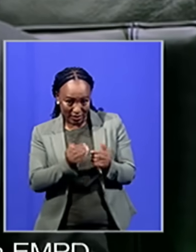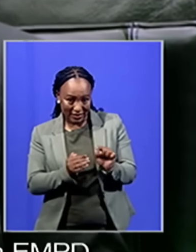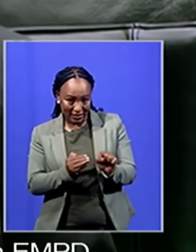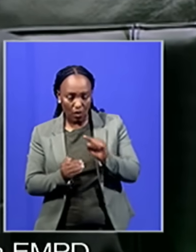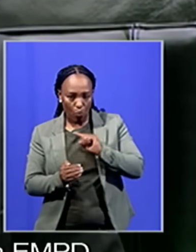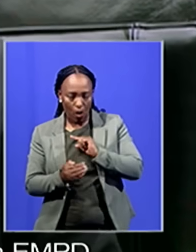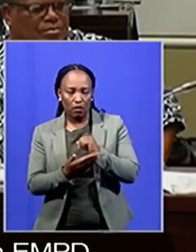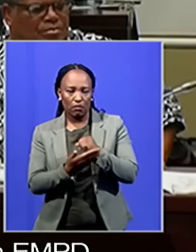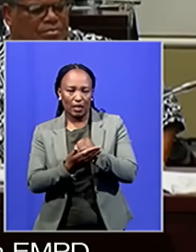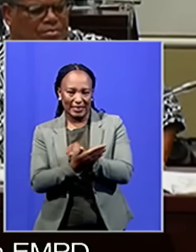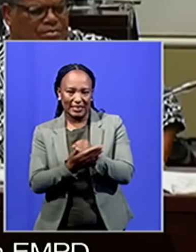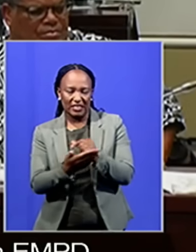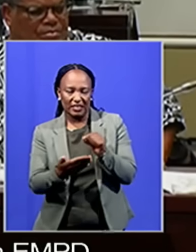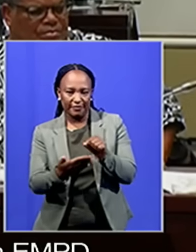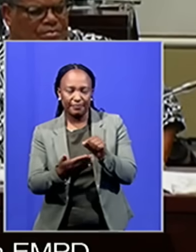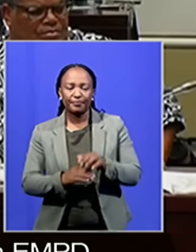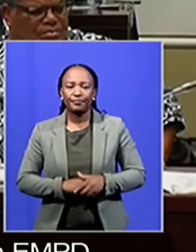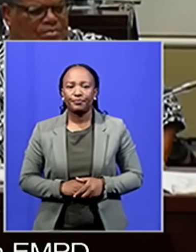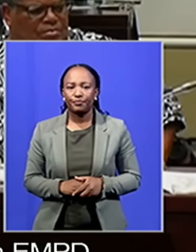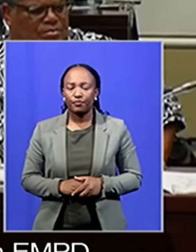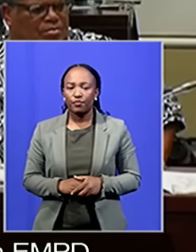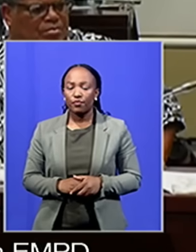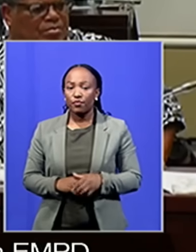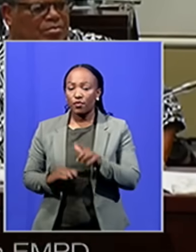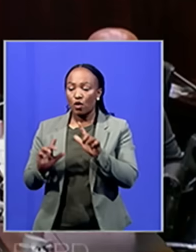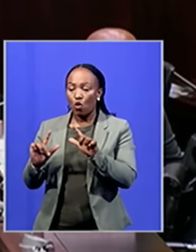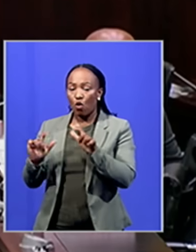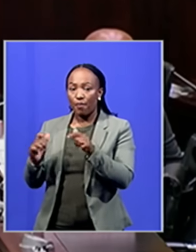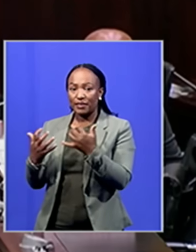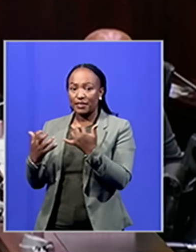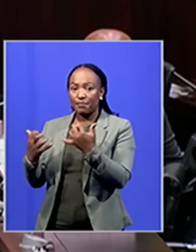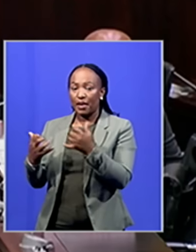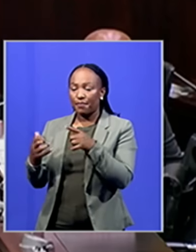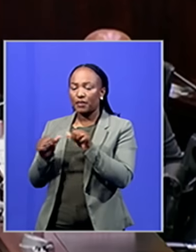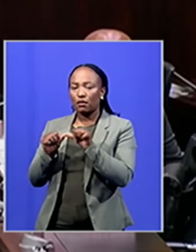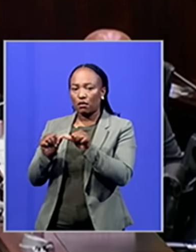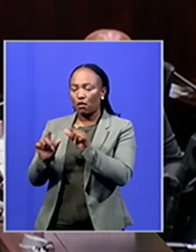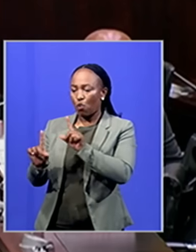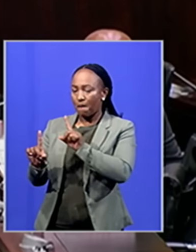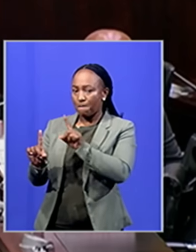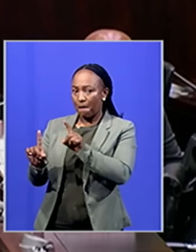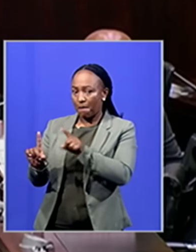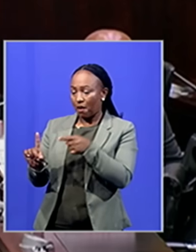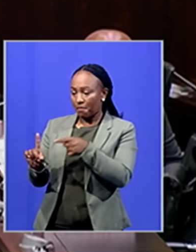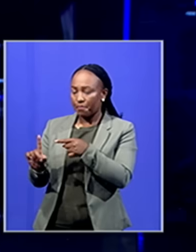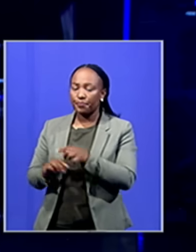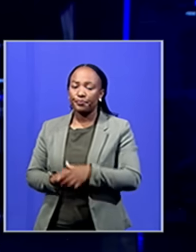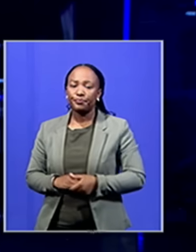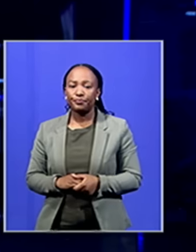do registration. Komiti ya Parlamente e ntse e tswela pele ho botsa Mkhwanazi dipotso.